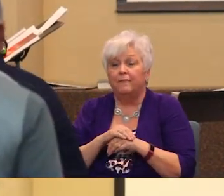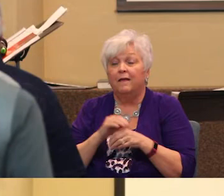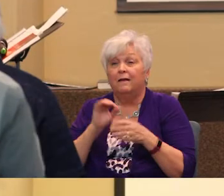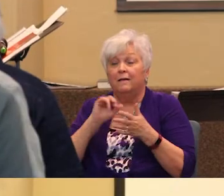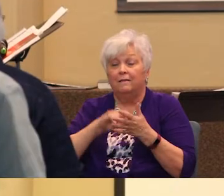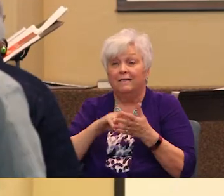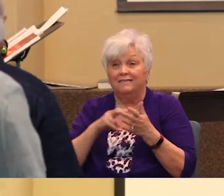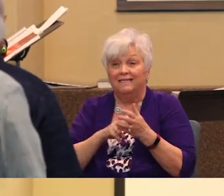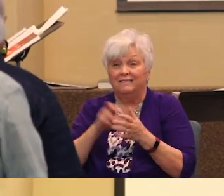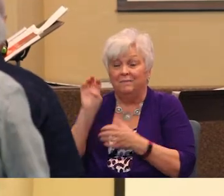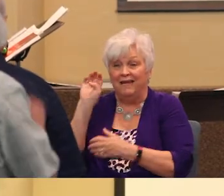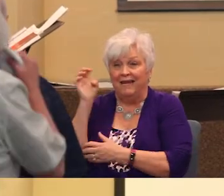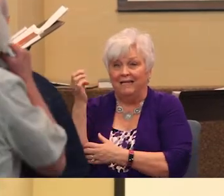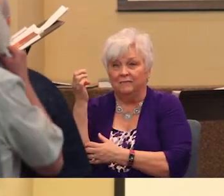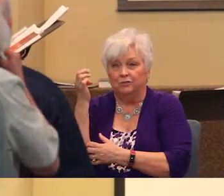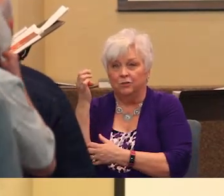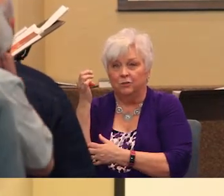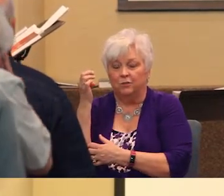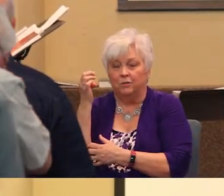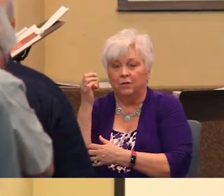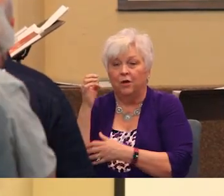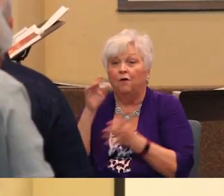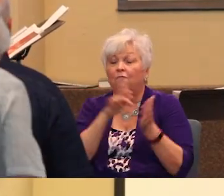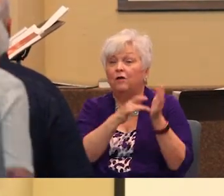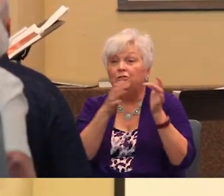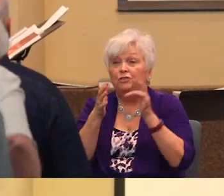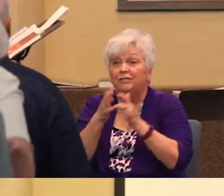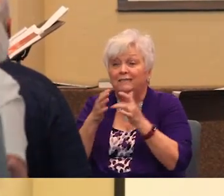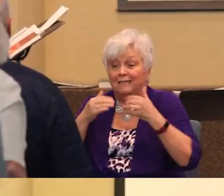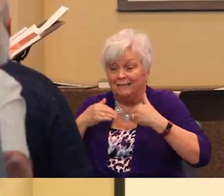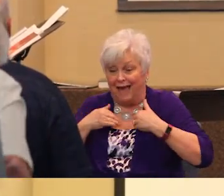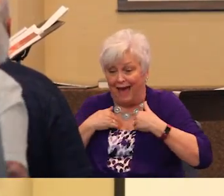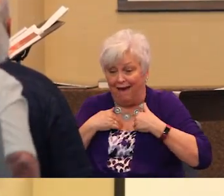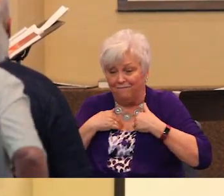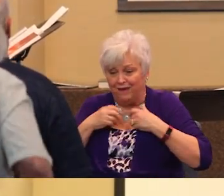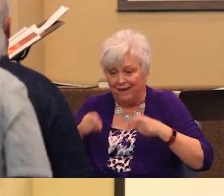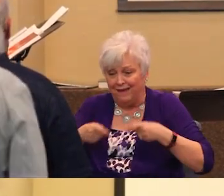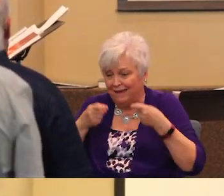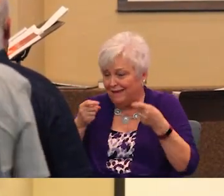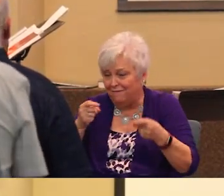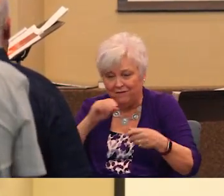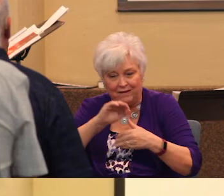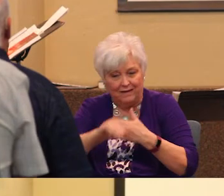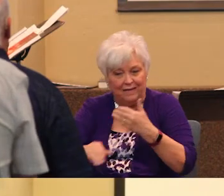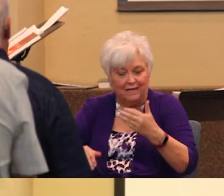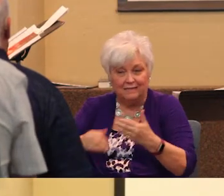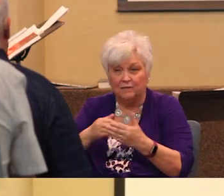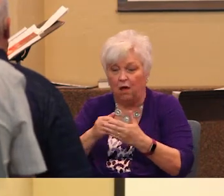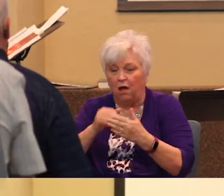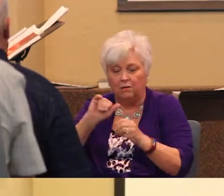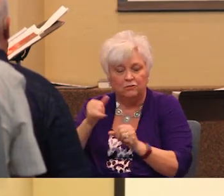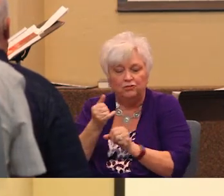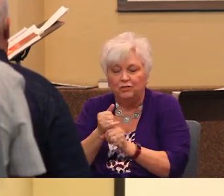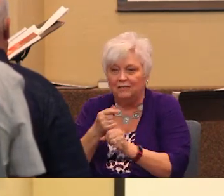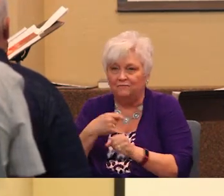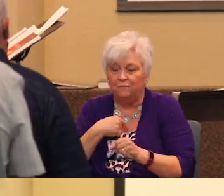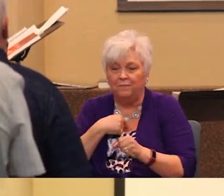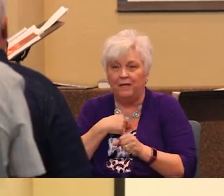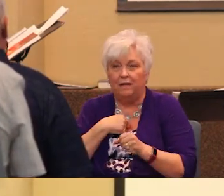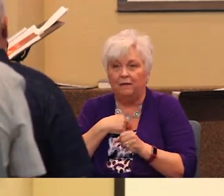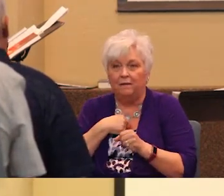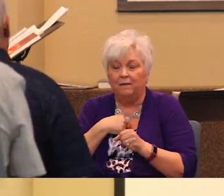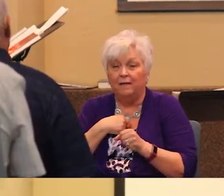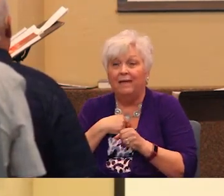This being Easter. For Jesus having given his all just for me." Because see, he